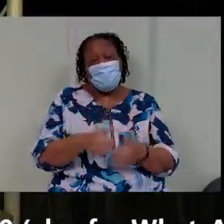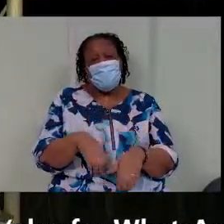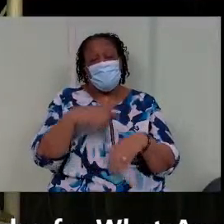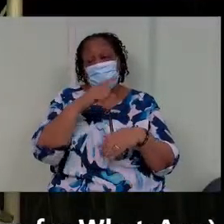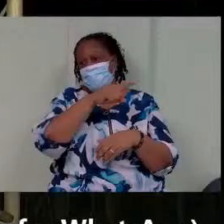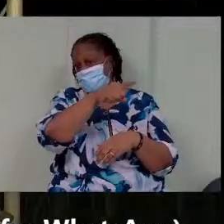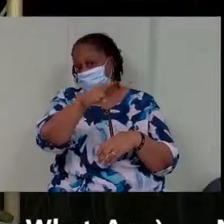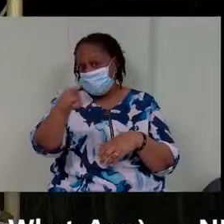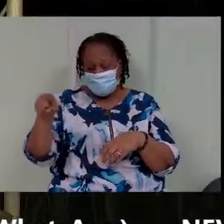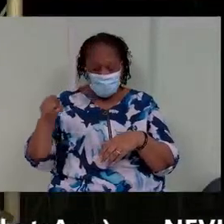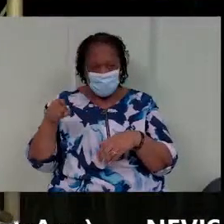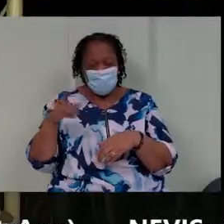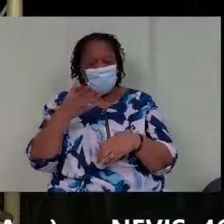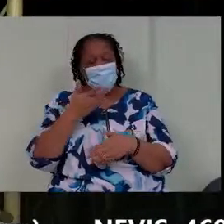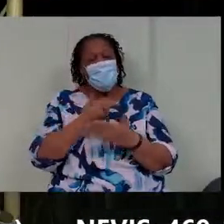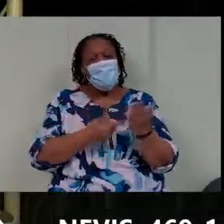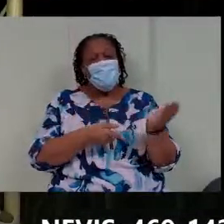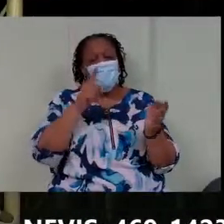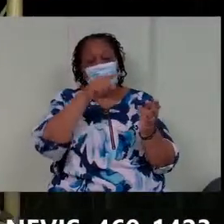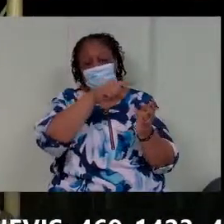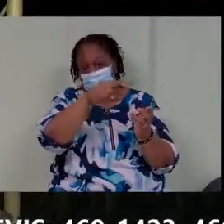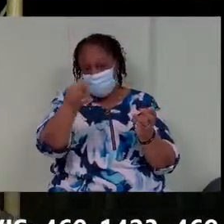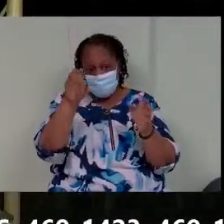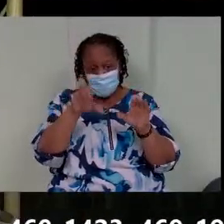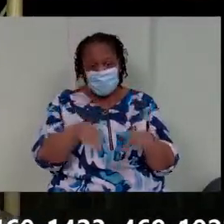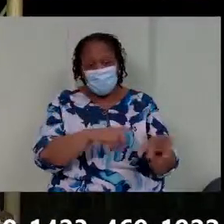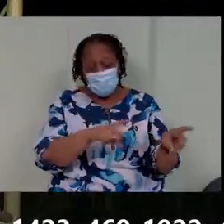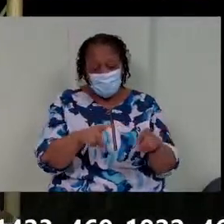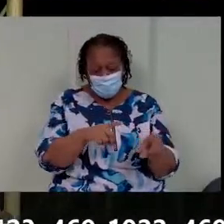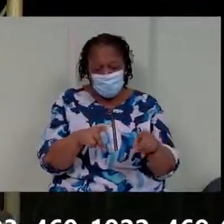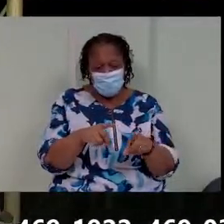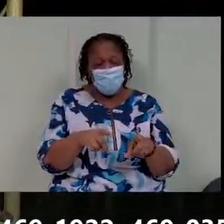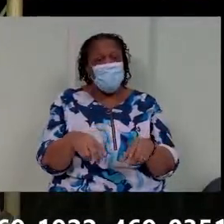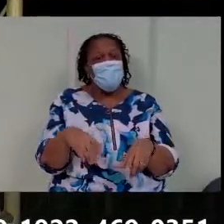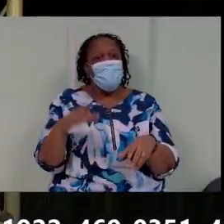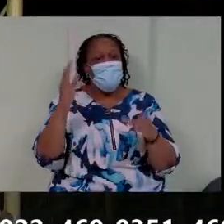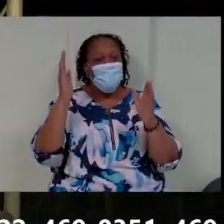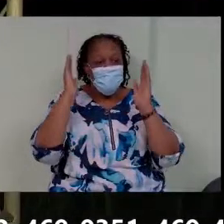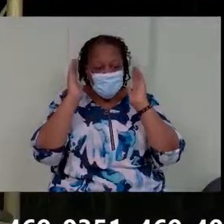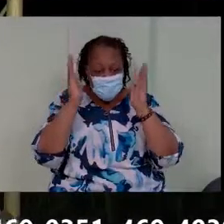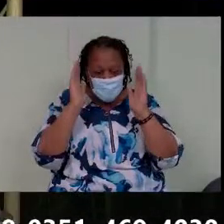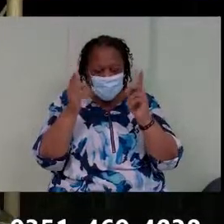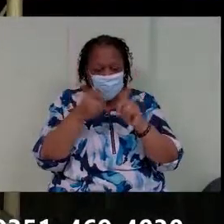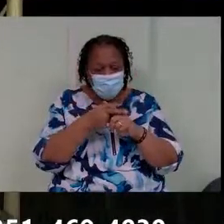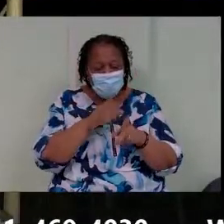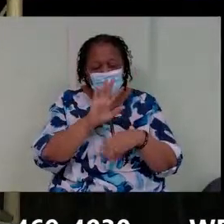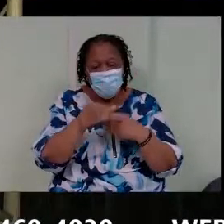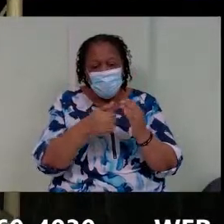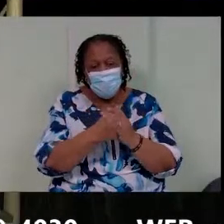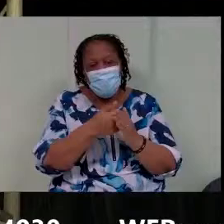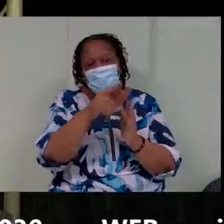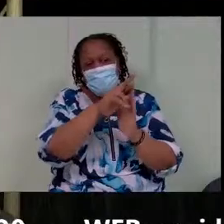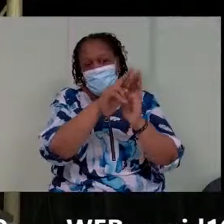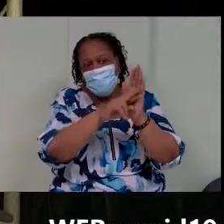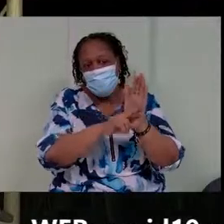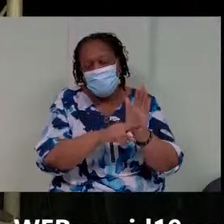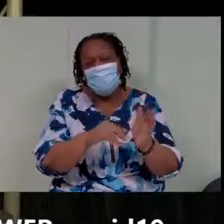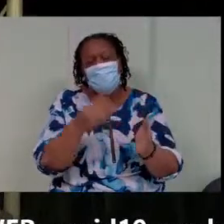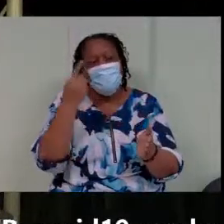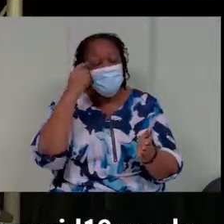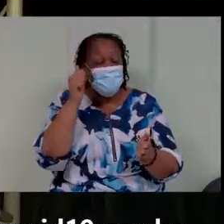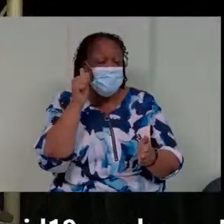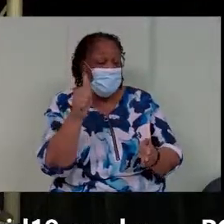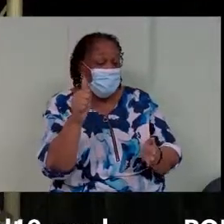must do to follow the protocols and measures for your own health, for your